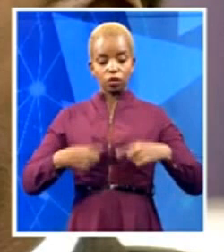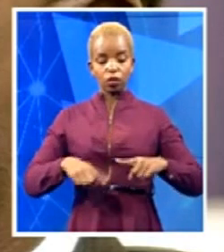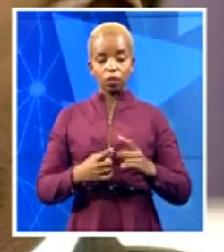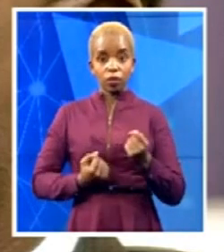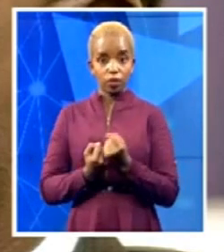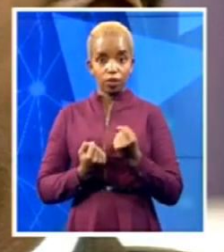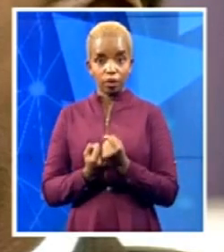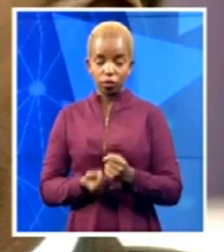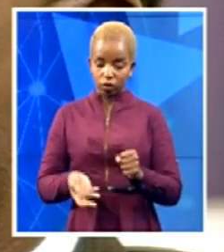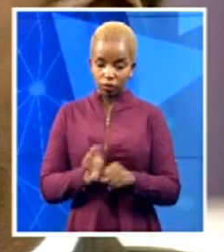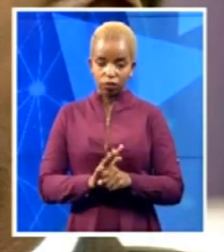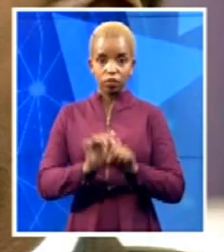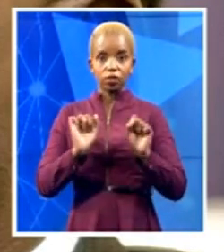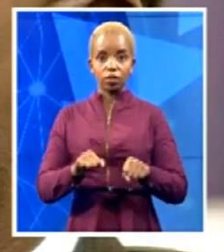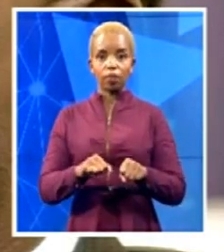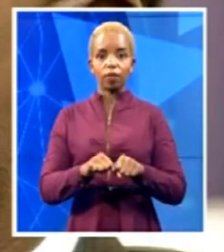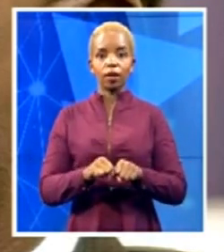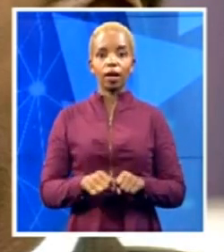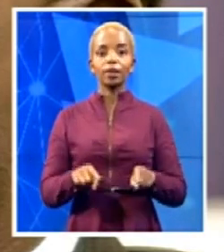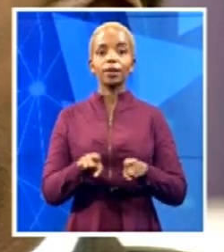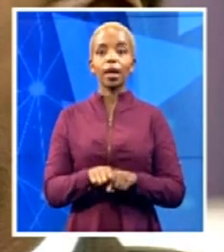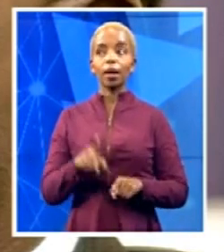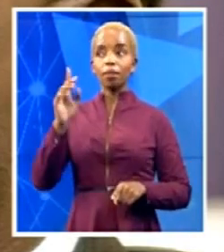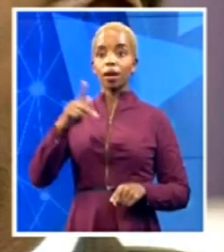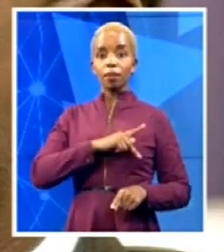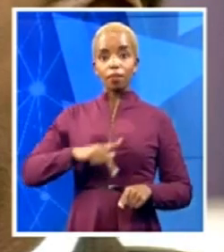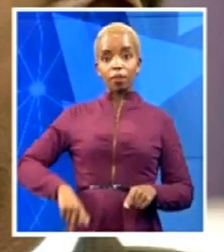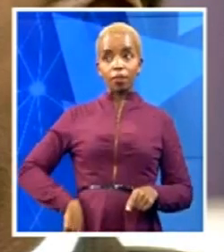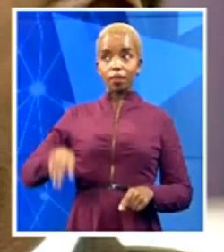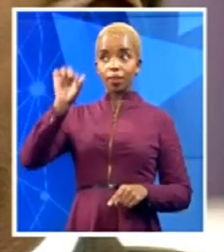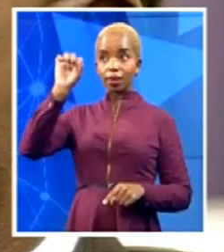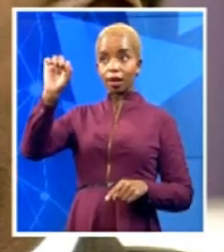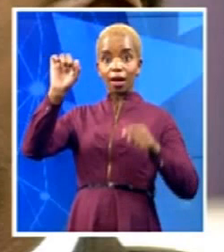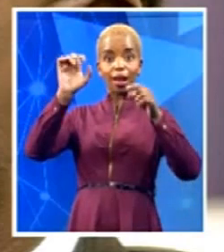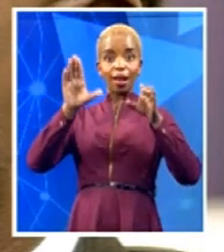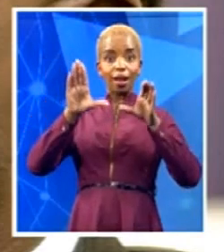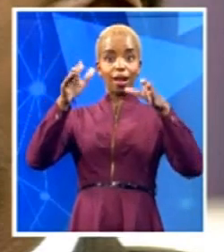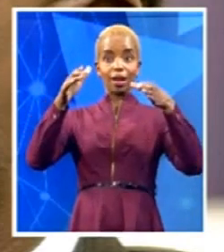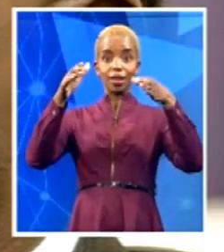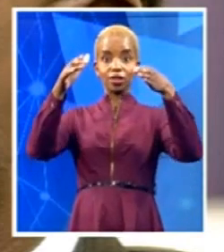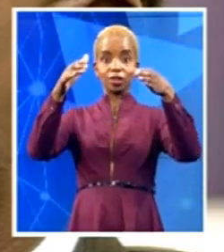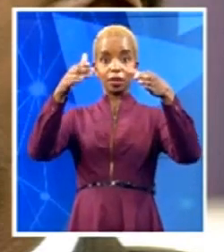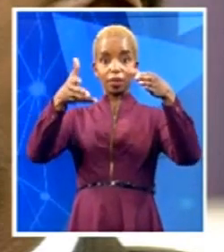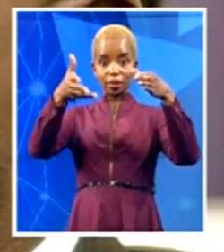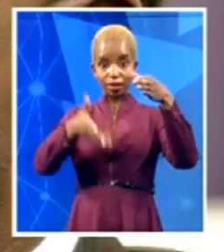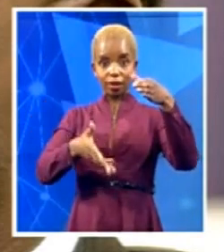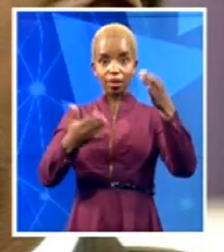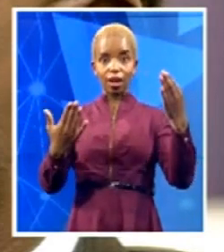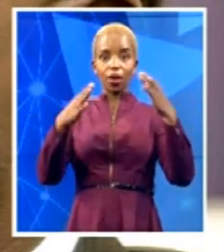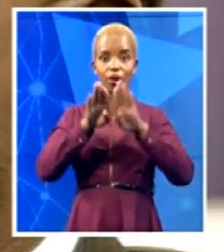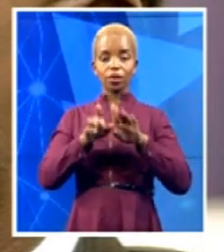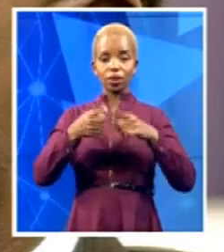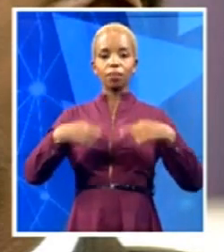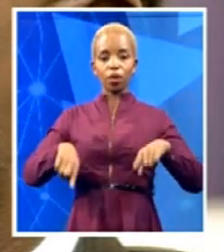President Ramaphosa's leadership in instituting this lockdown that we're fully behind it ourselves, because we want to make sure that the issue